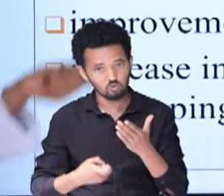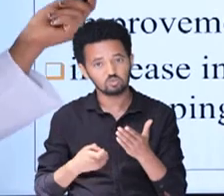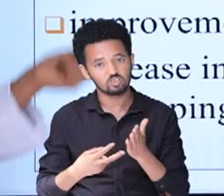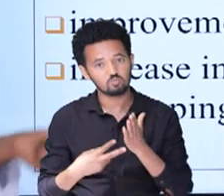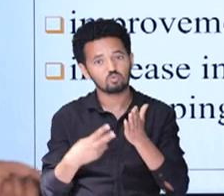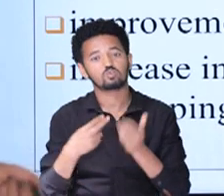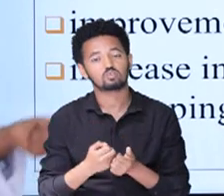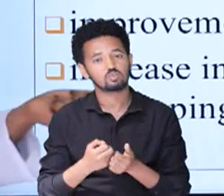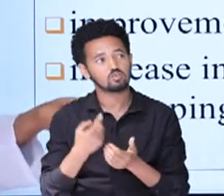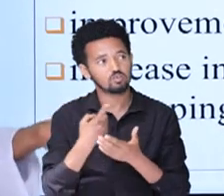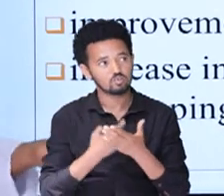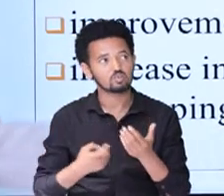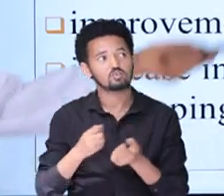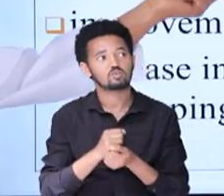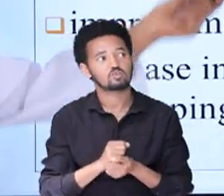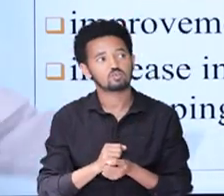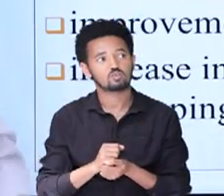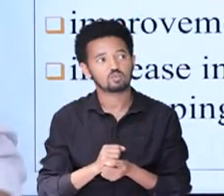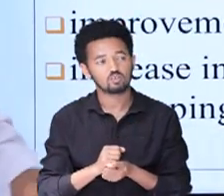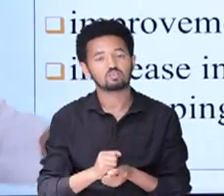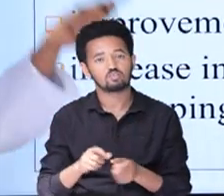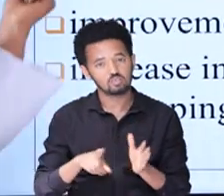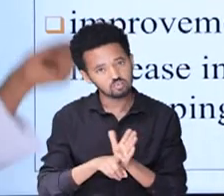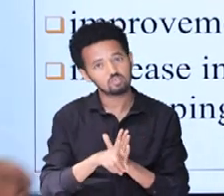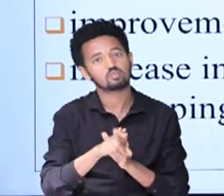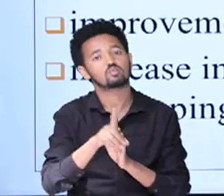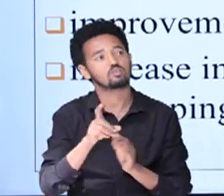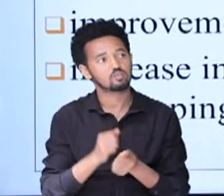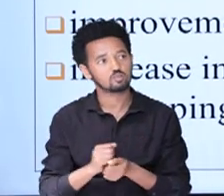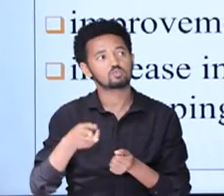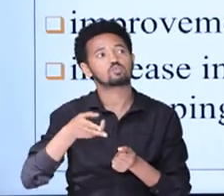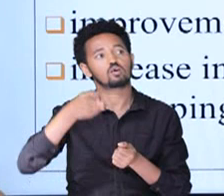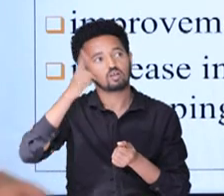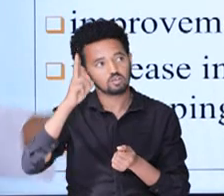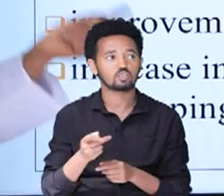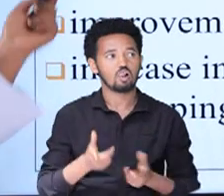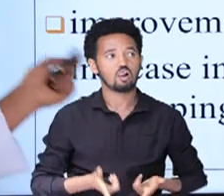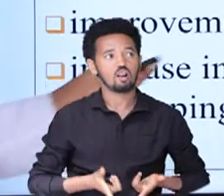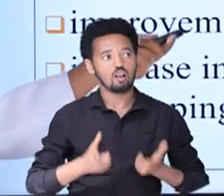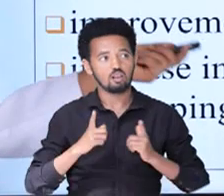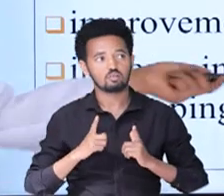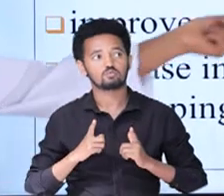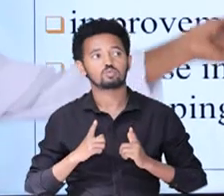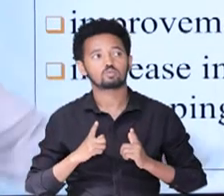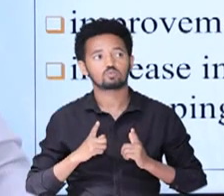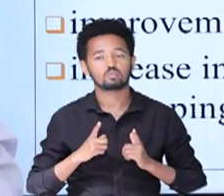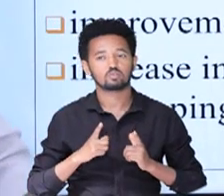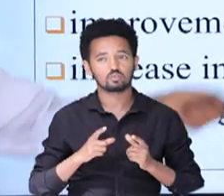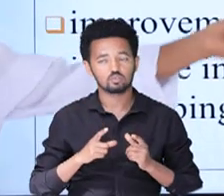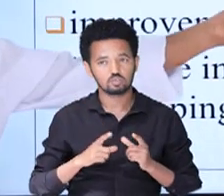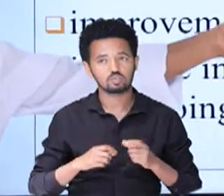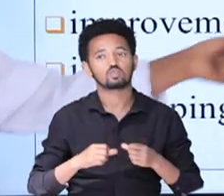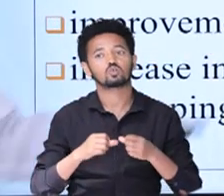importing vaccines, antibiotics, insecticides, and high yields, improvement in people's